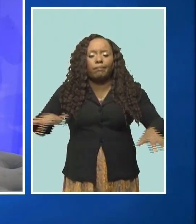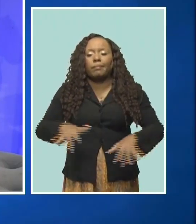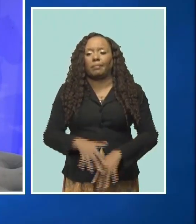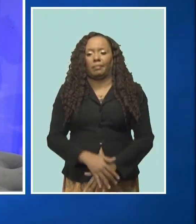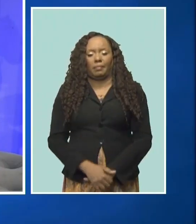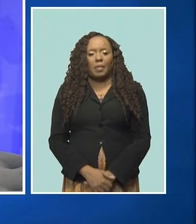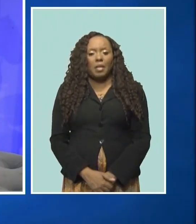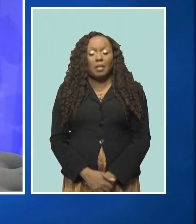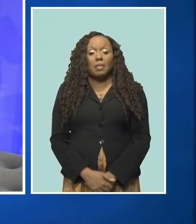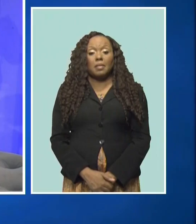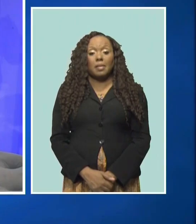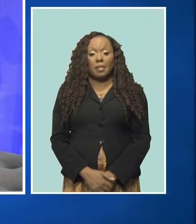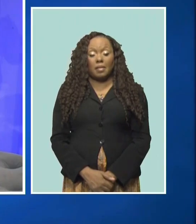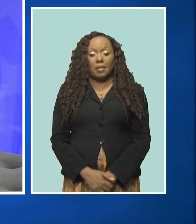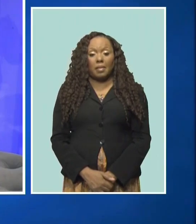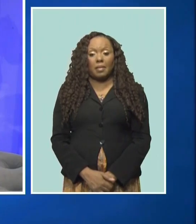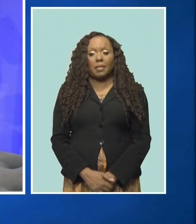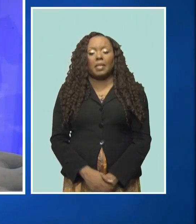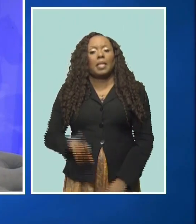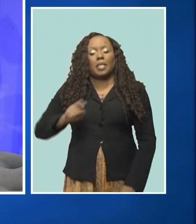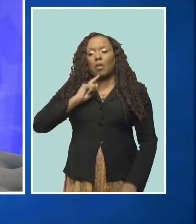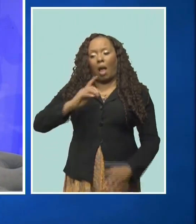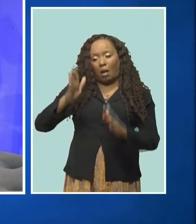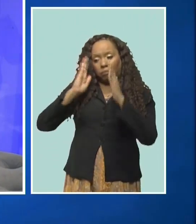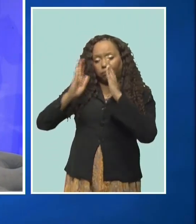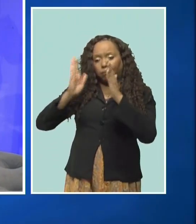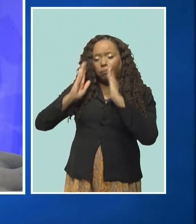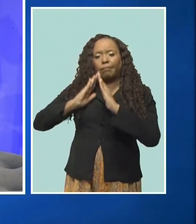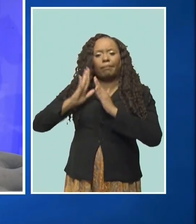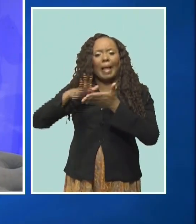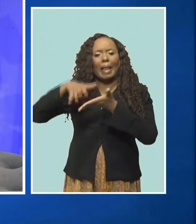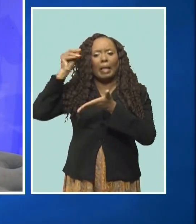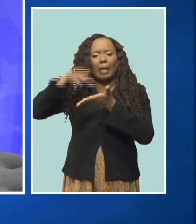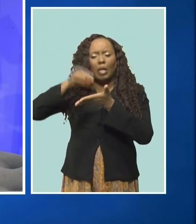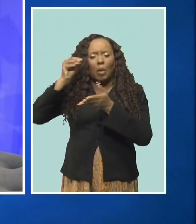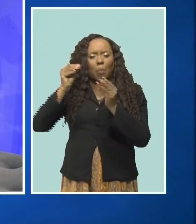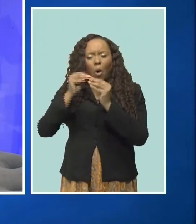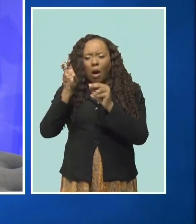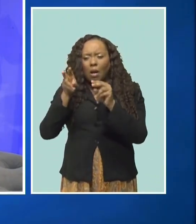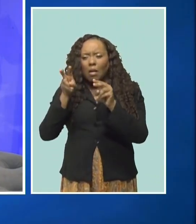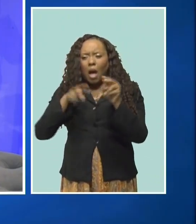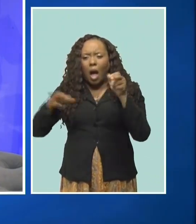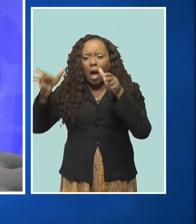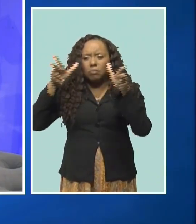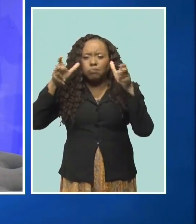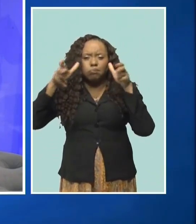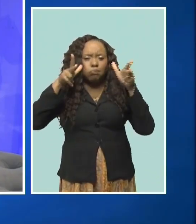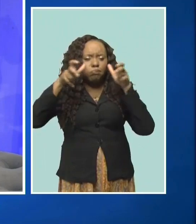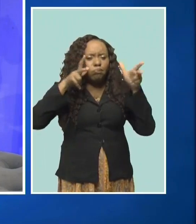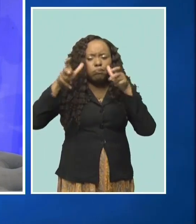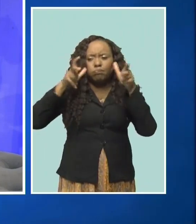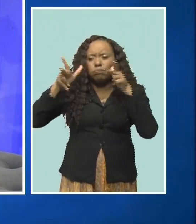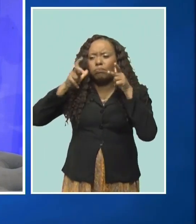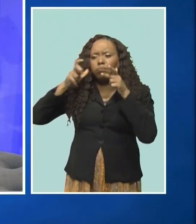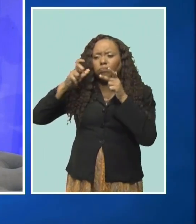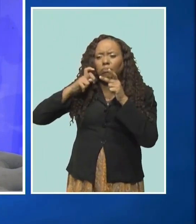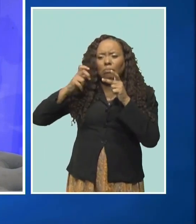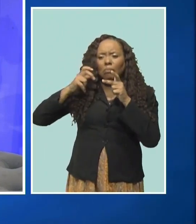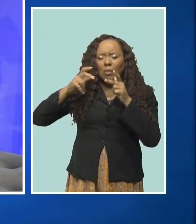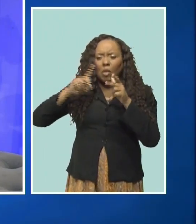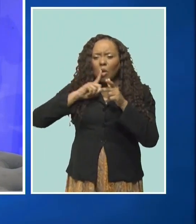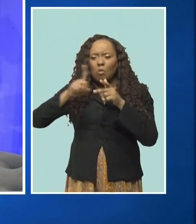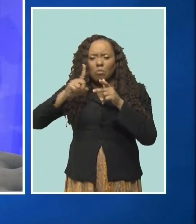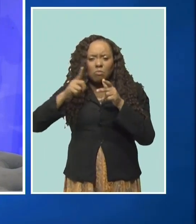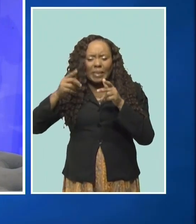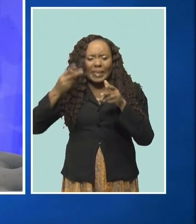there's always space for paying a lot more attention, for learning more. And as the hazards change, it means we also have to keep pace with the